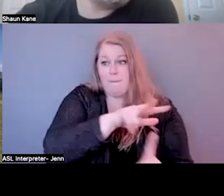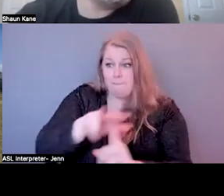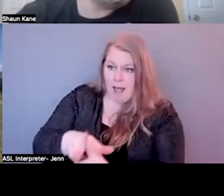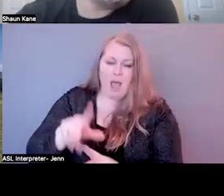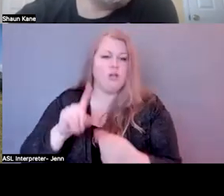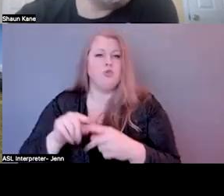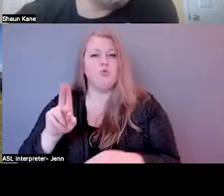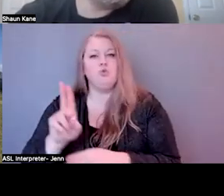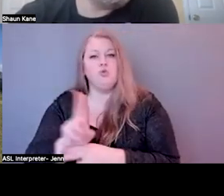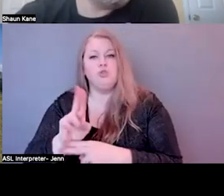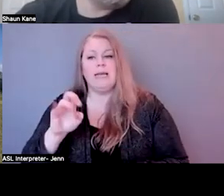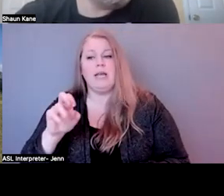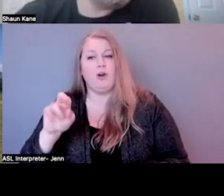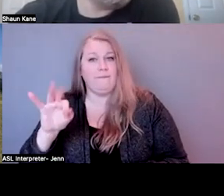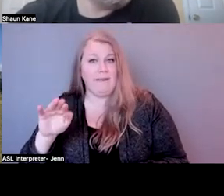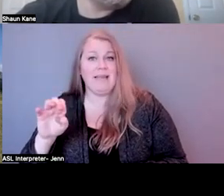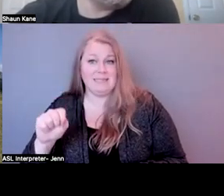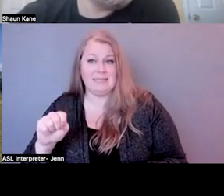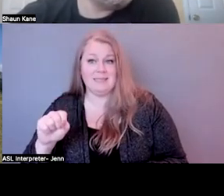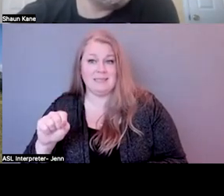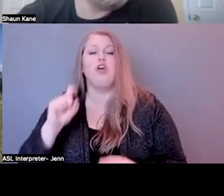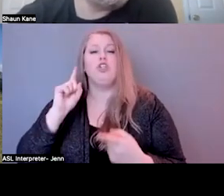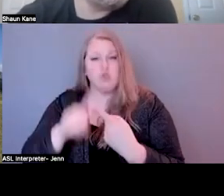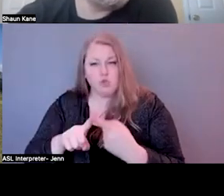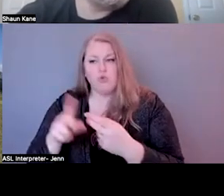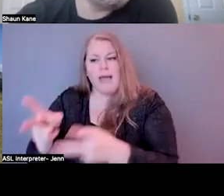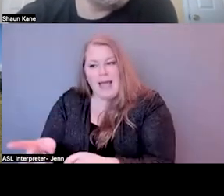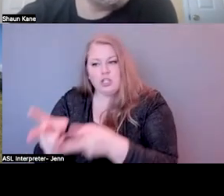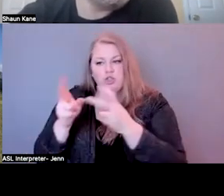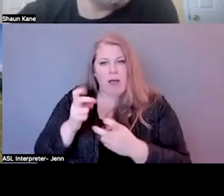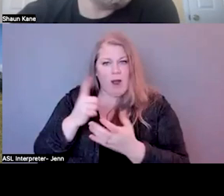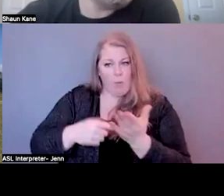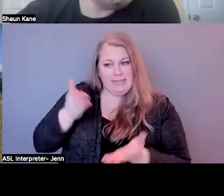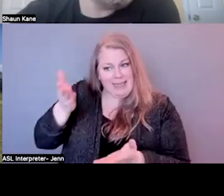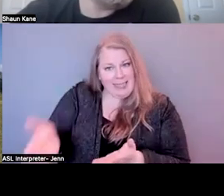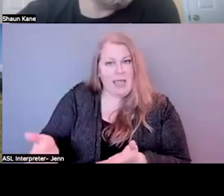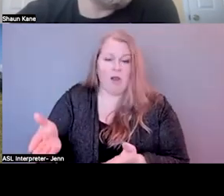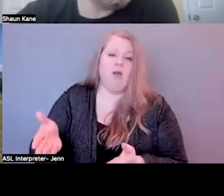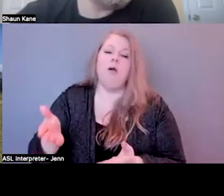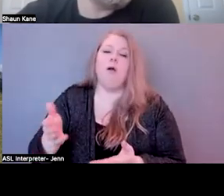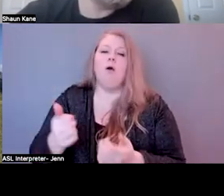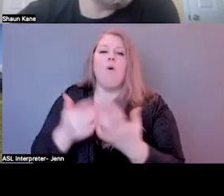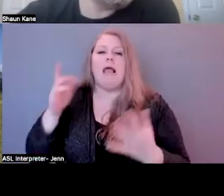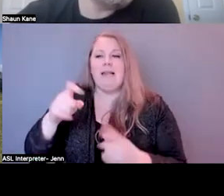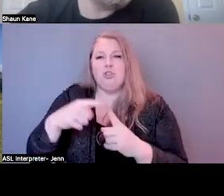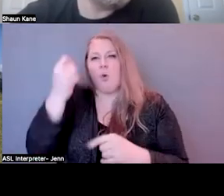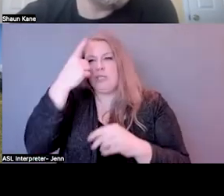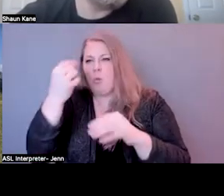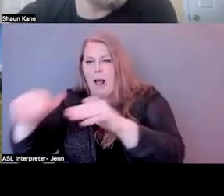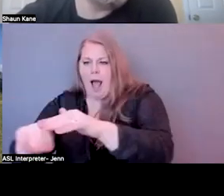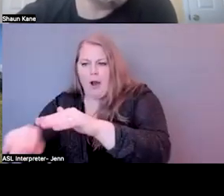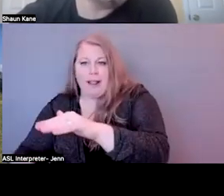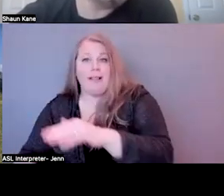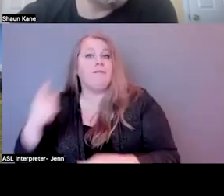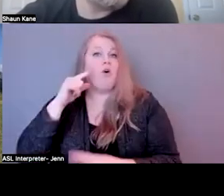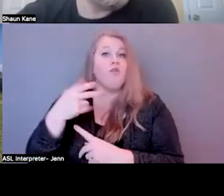user interfaces, in order to kind of extract what's there without needing to understand anything underneath. So if it's a graphical